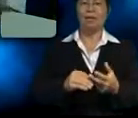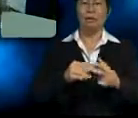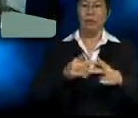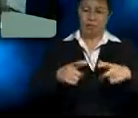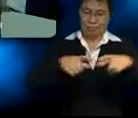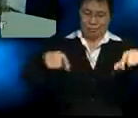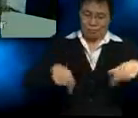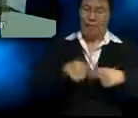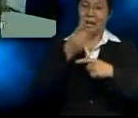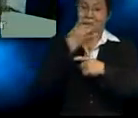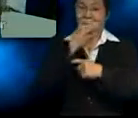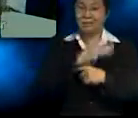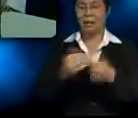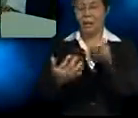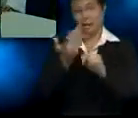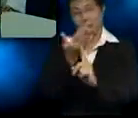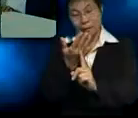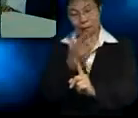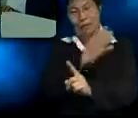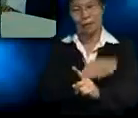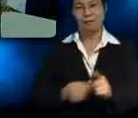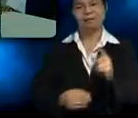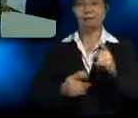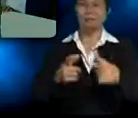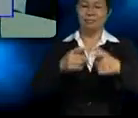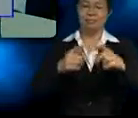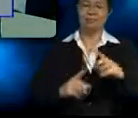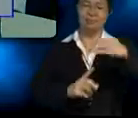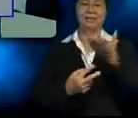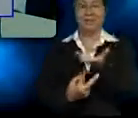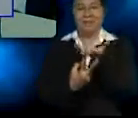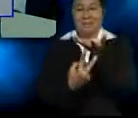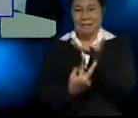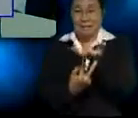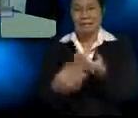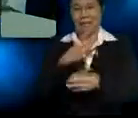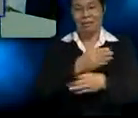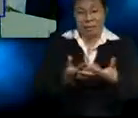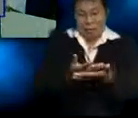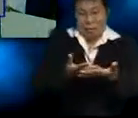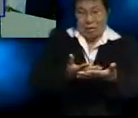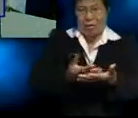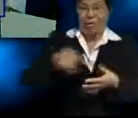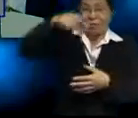glass, Bunsen burner, tripod stand, wire gauze,